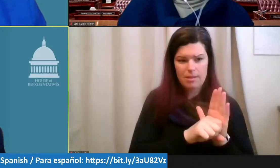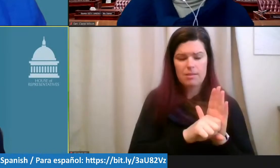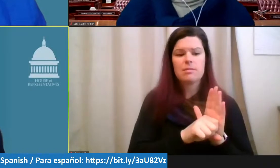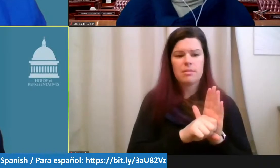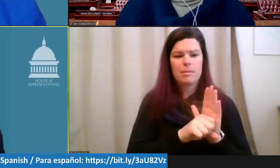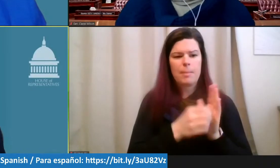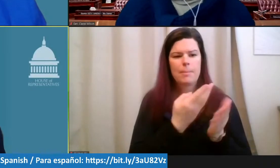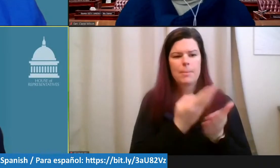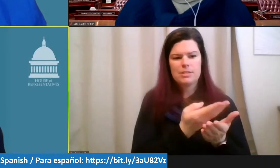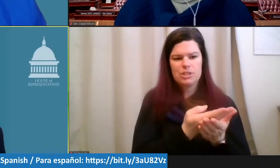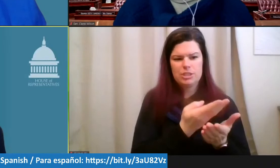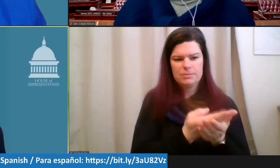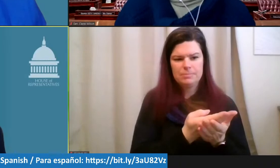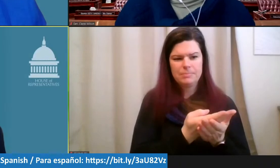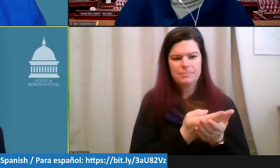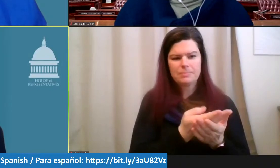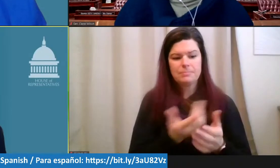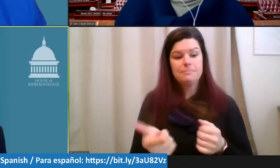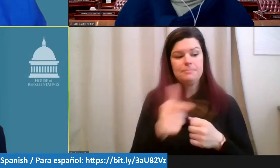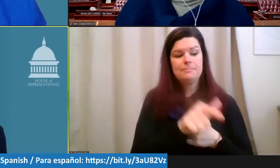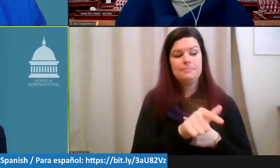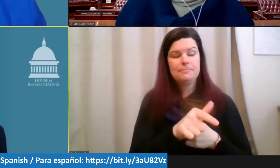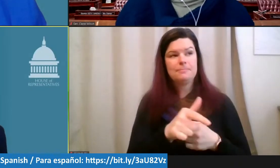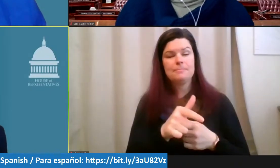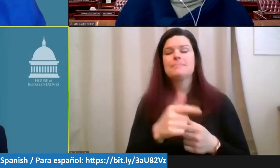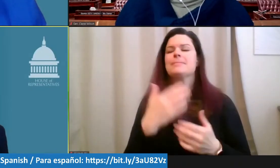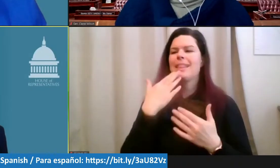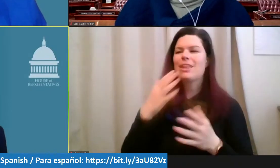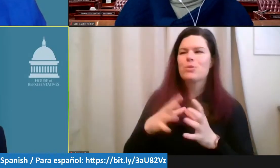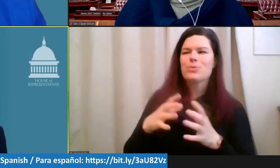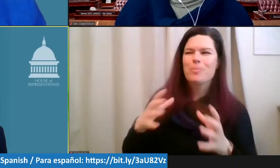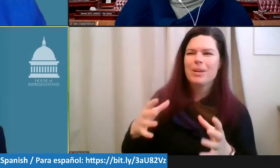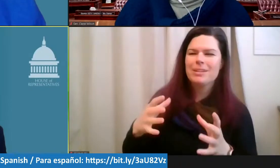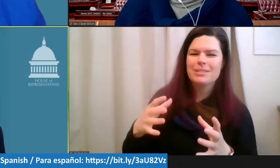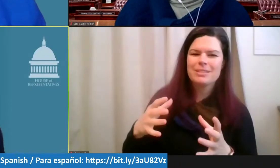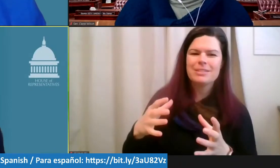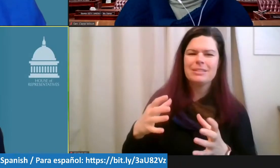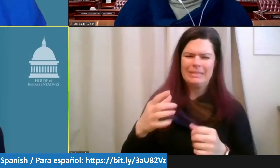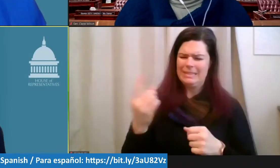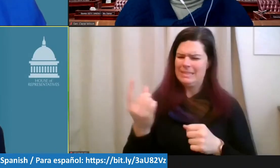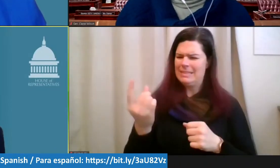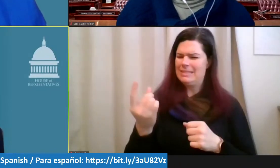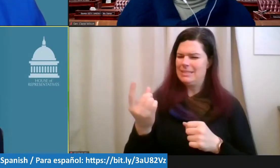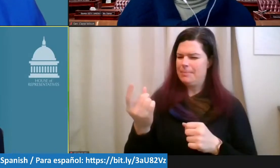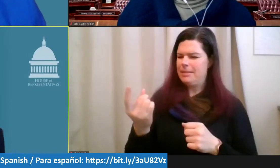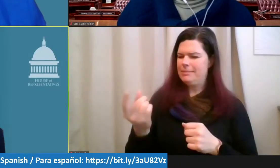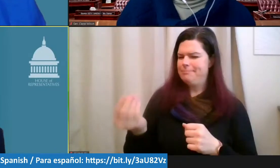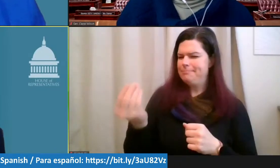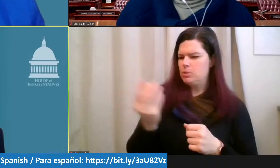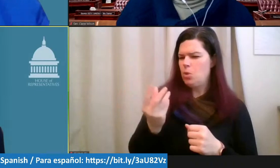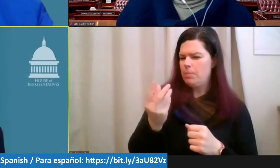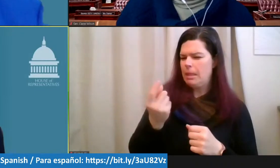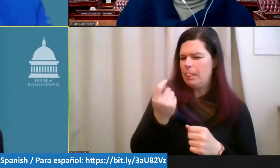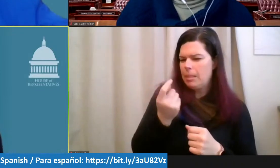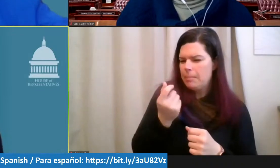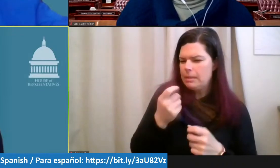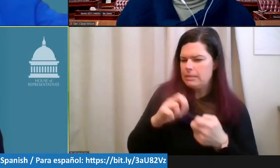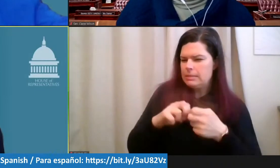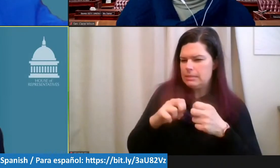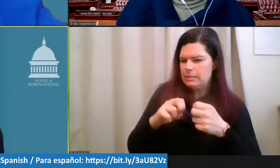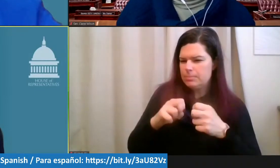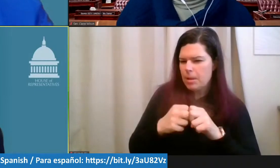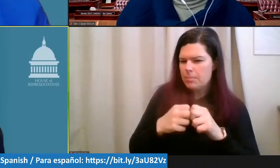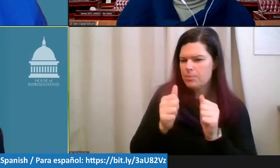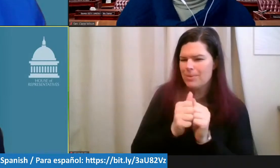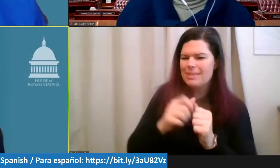Thank you so much, Travis. I just got word that we're having a little bit of technical difficulty with the sound. And so just wanted to